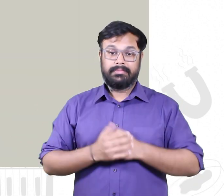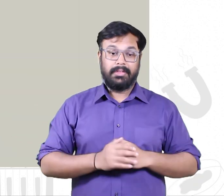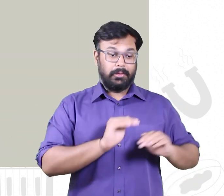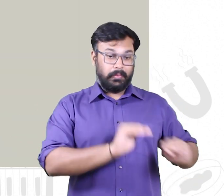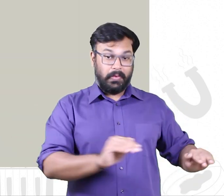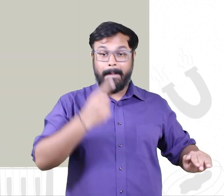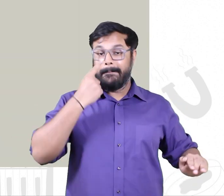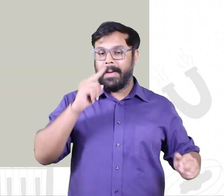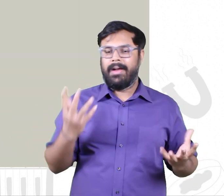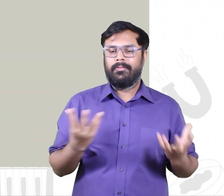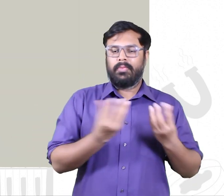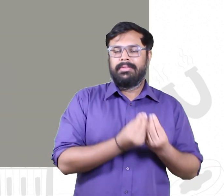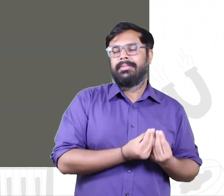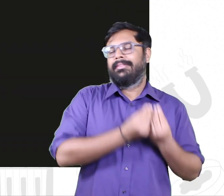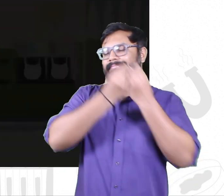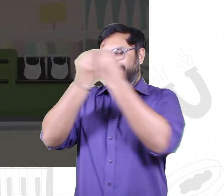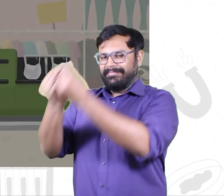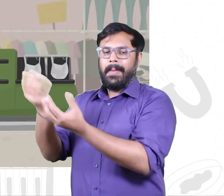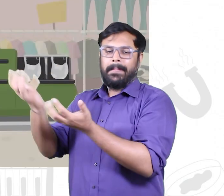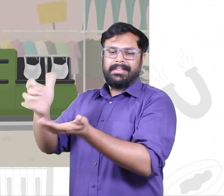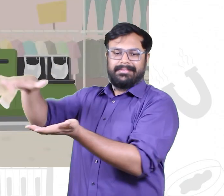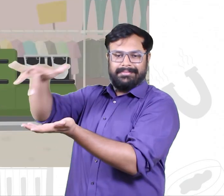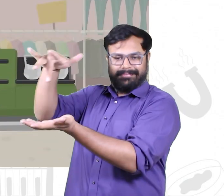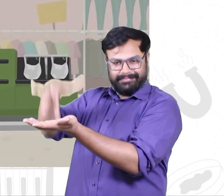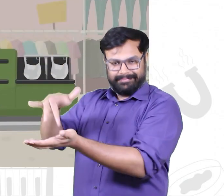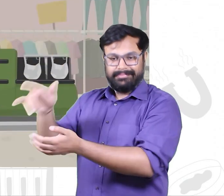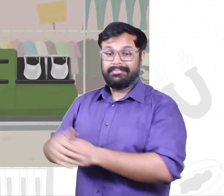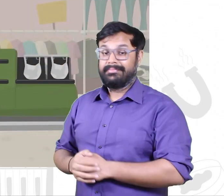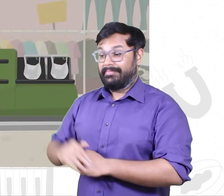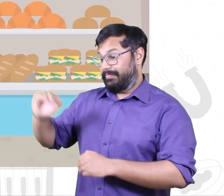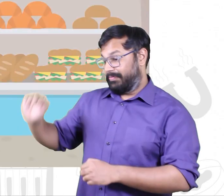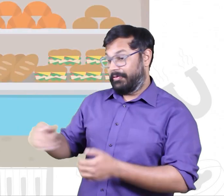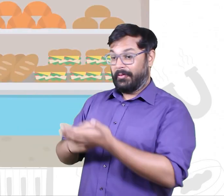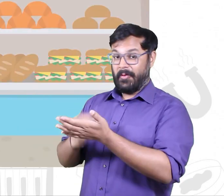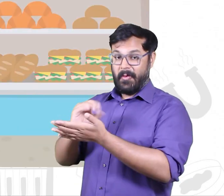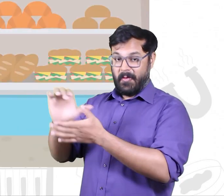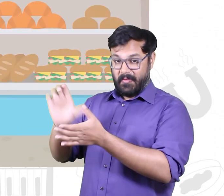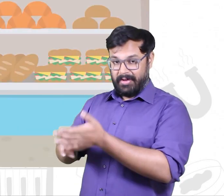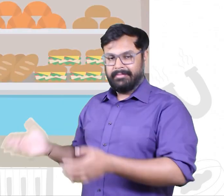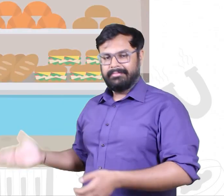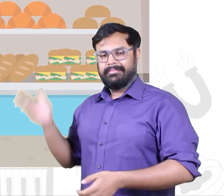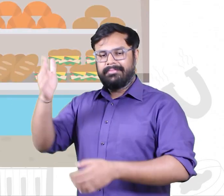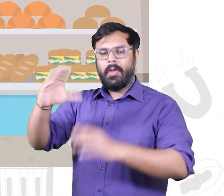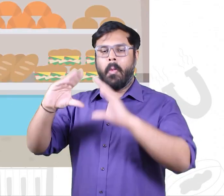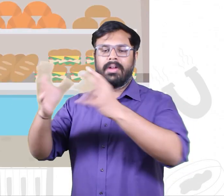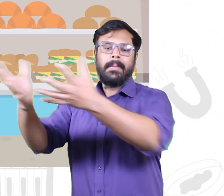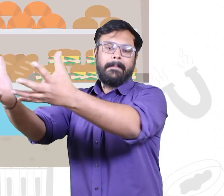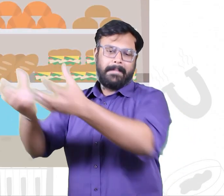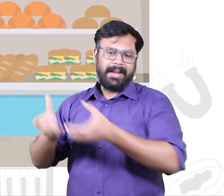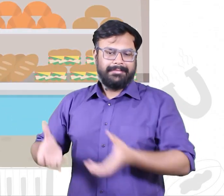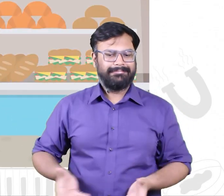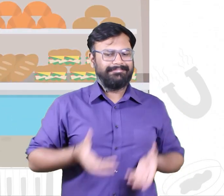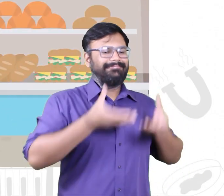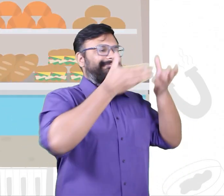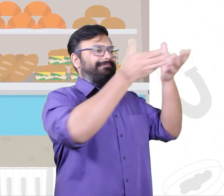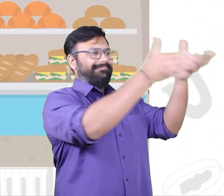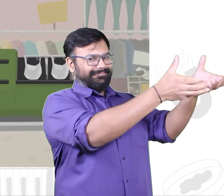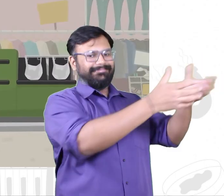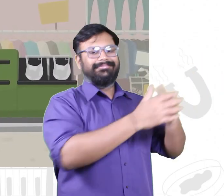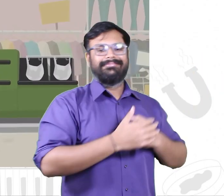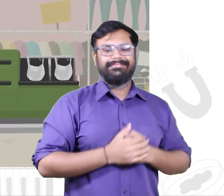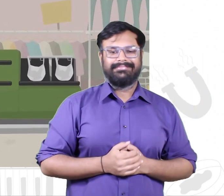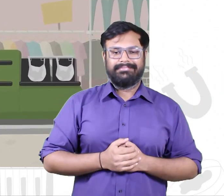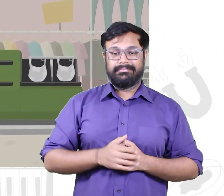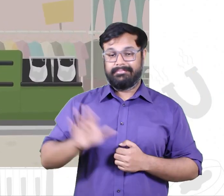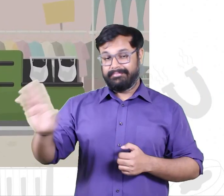buy a few more things as well. The children accompany their mother to the market. Mother sends Rohan to buy a bread from a shop